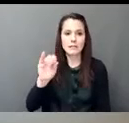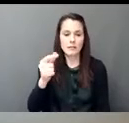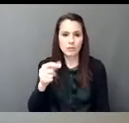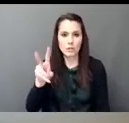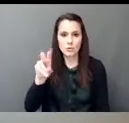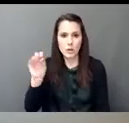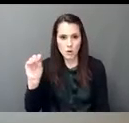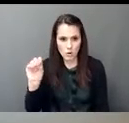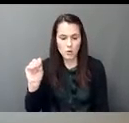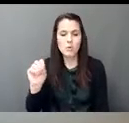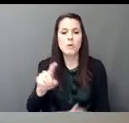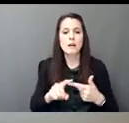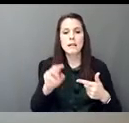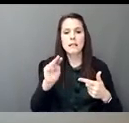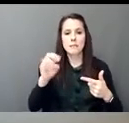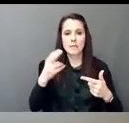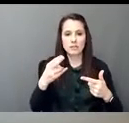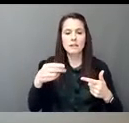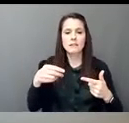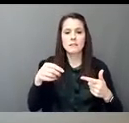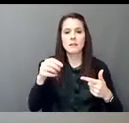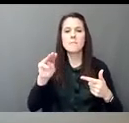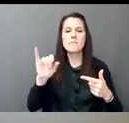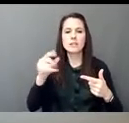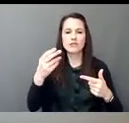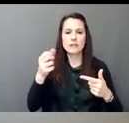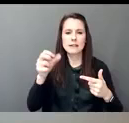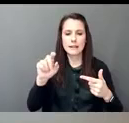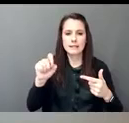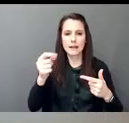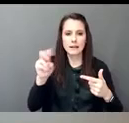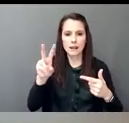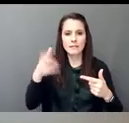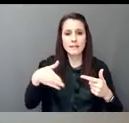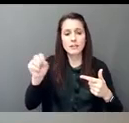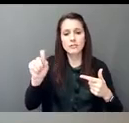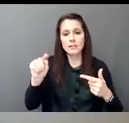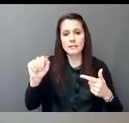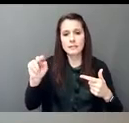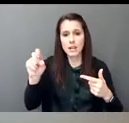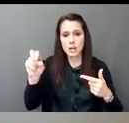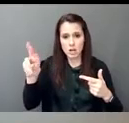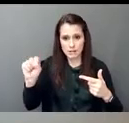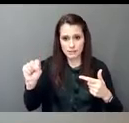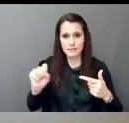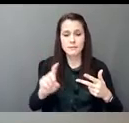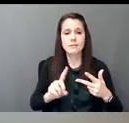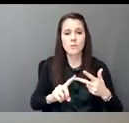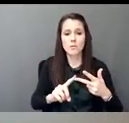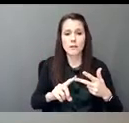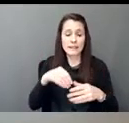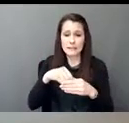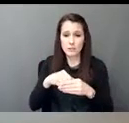the michigan.gov/standards, that's a website, michigan.gov/standards, or internal employees can